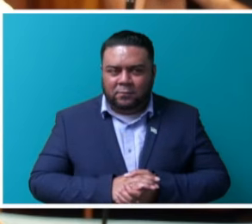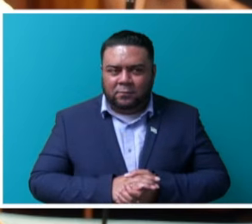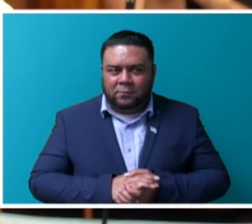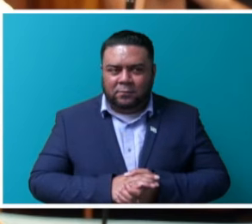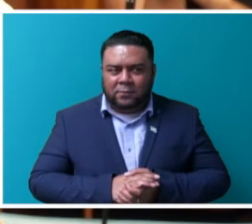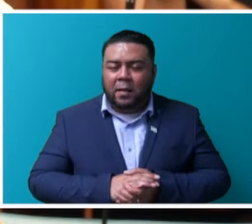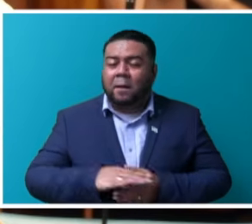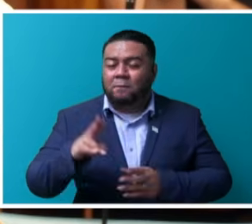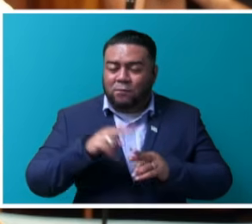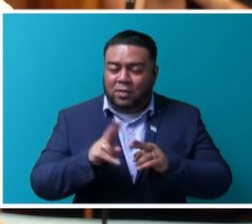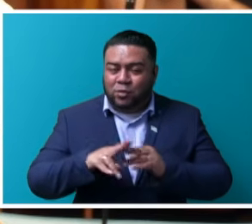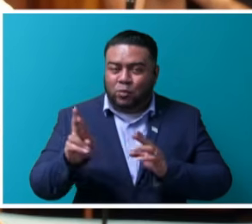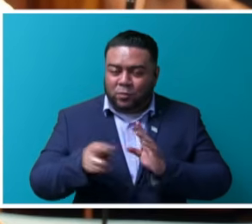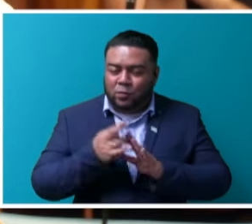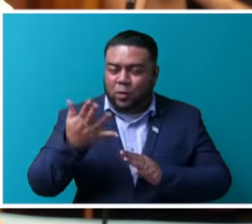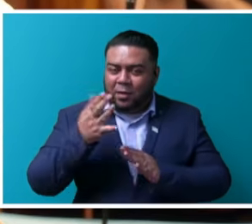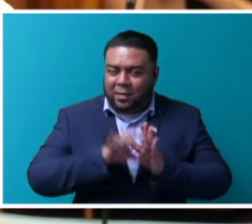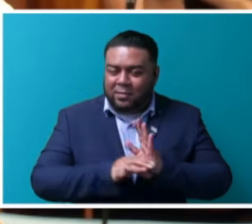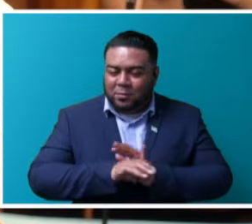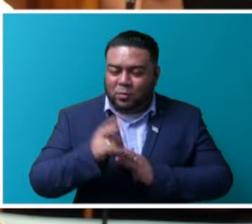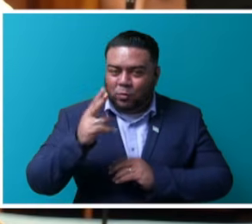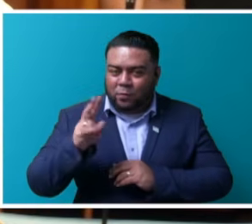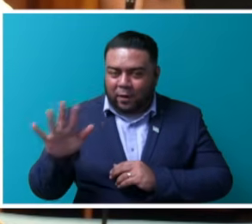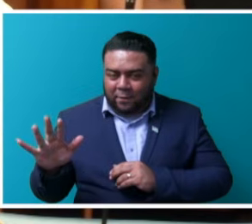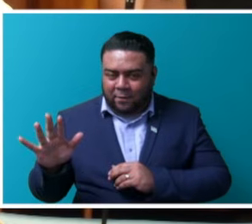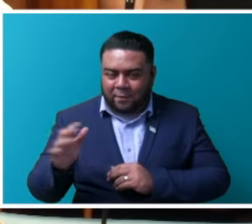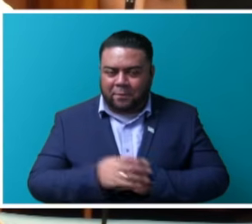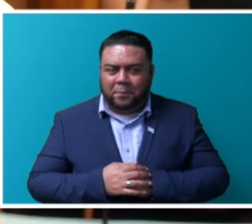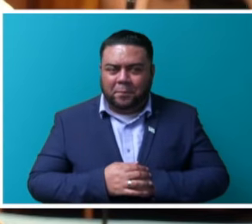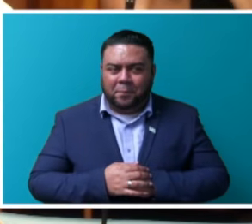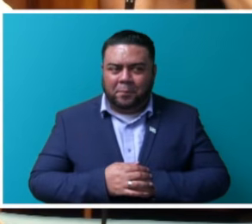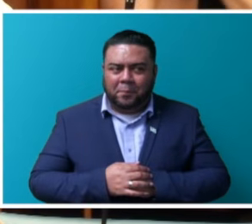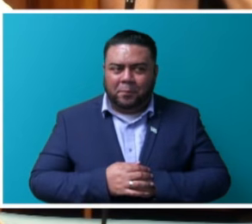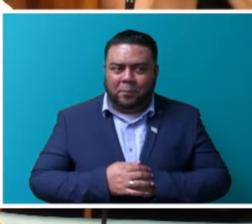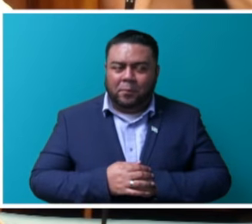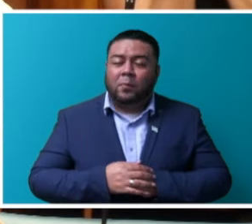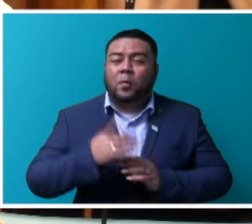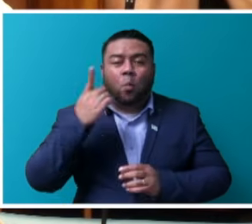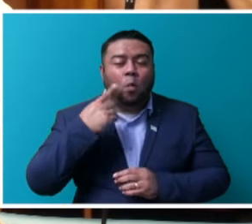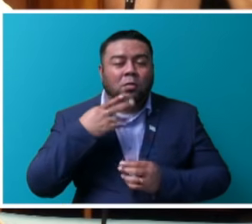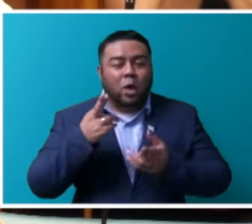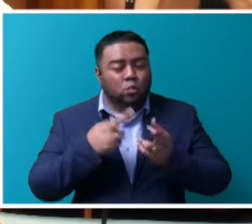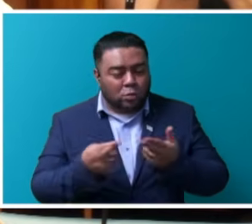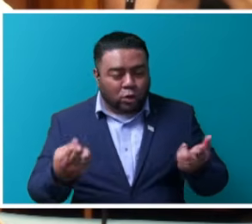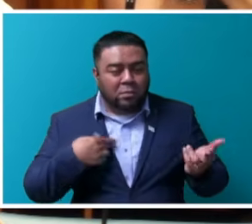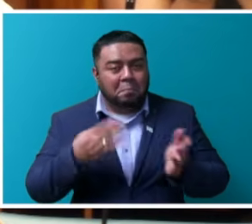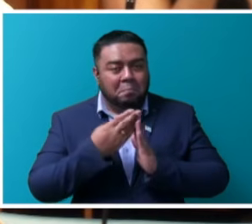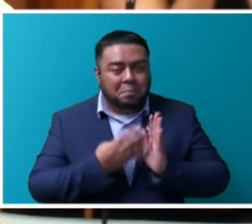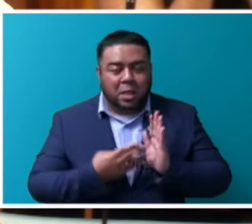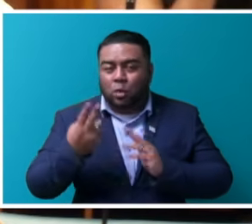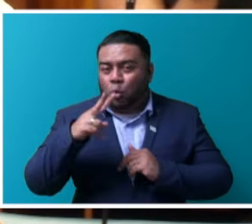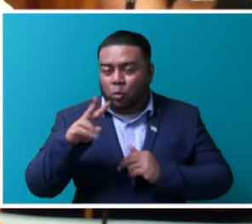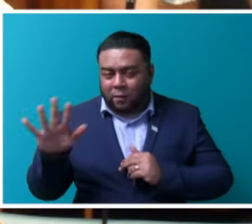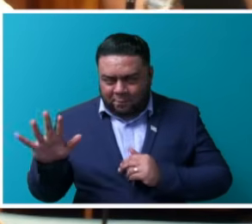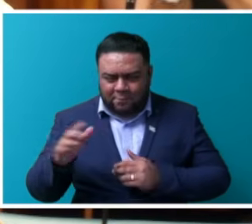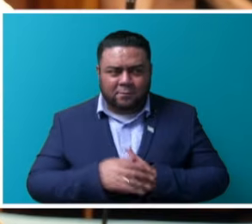PG Revenue and Customs Service Budget Amendment Bill 2025. Water Resource Tax Budget Amendment Bill